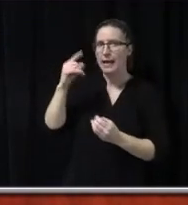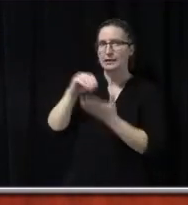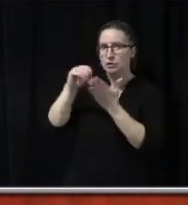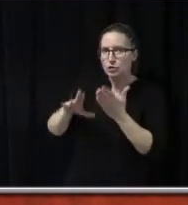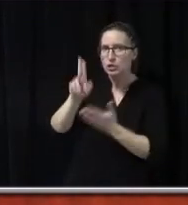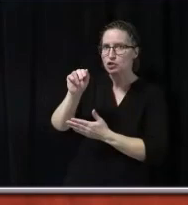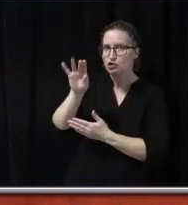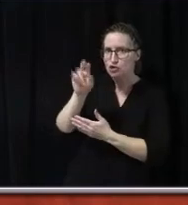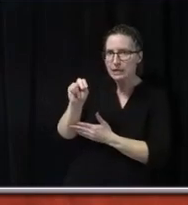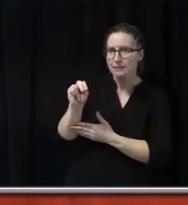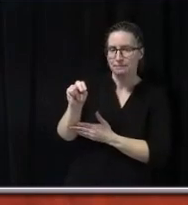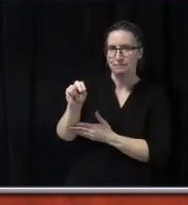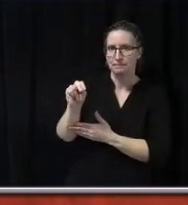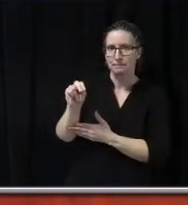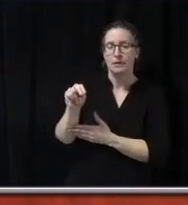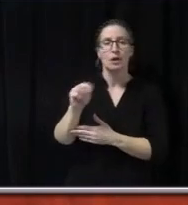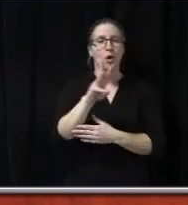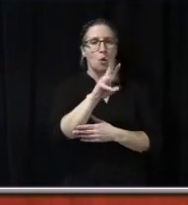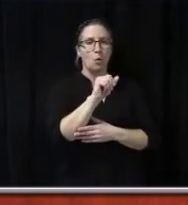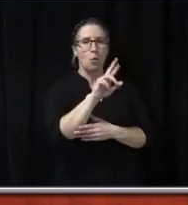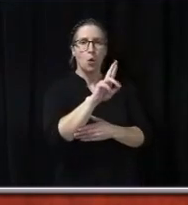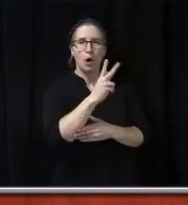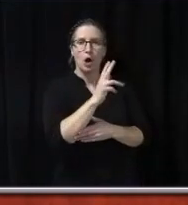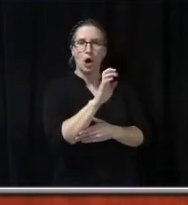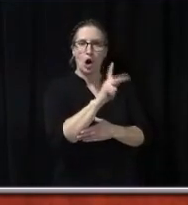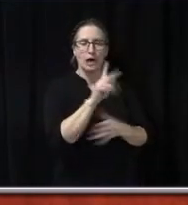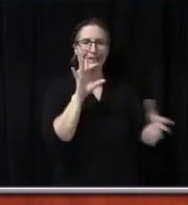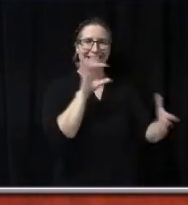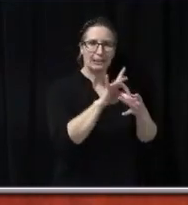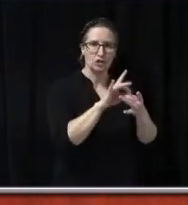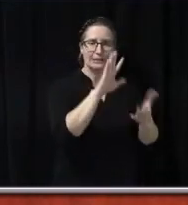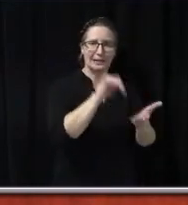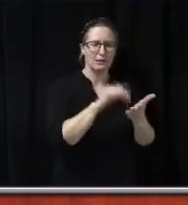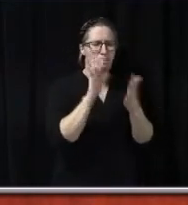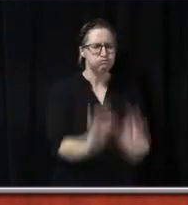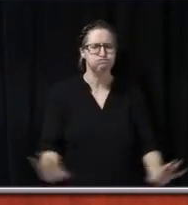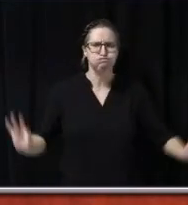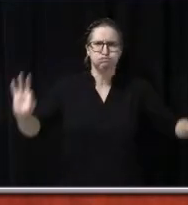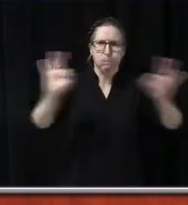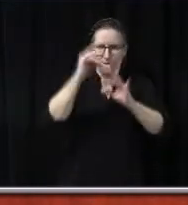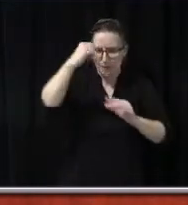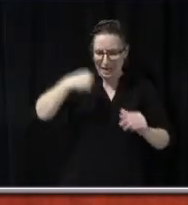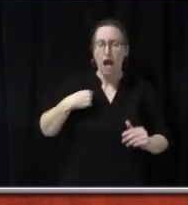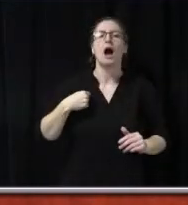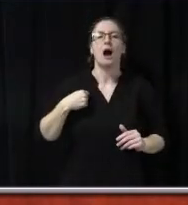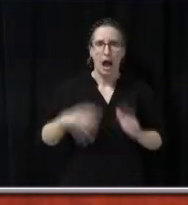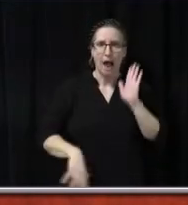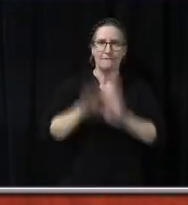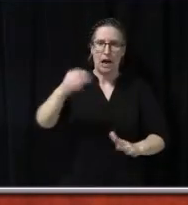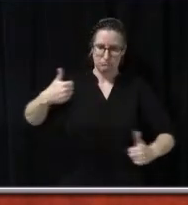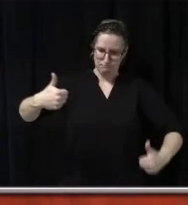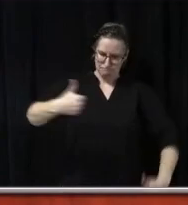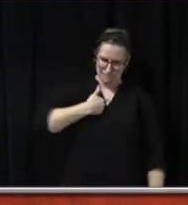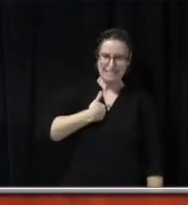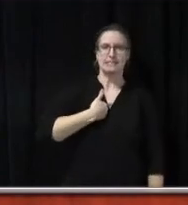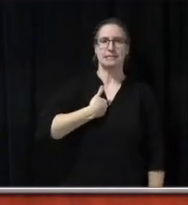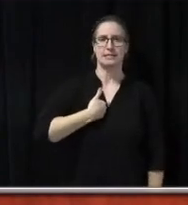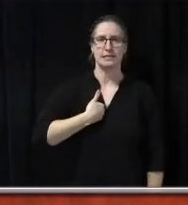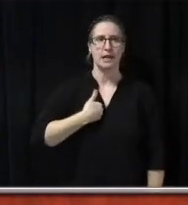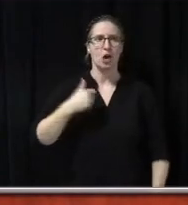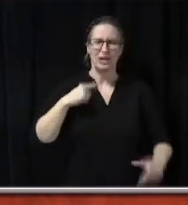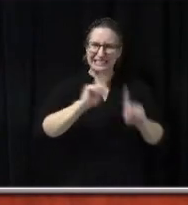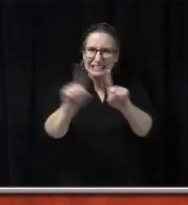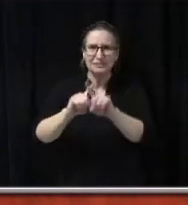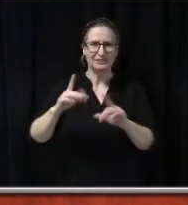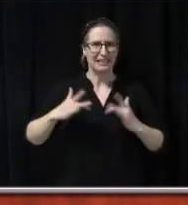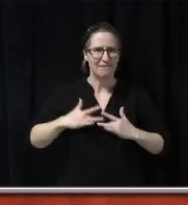Union and the Warhol Connection Center, were pivotal in helping me find my purpose and a sense of belonging. We hosted events